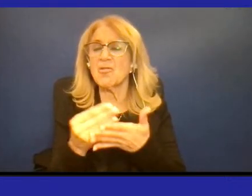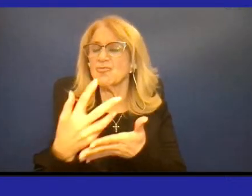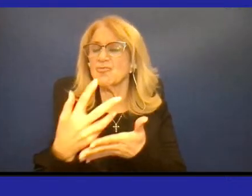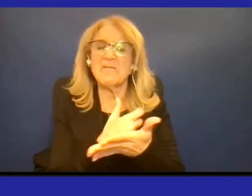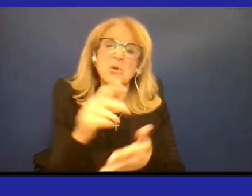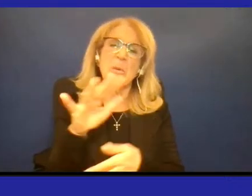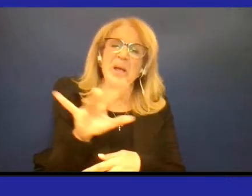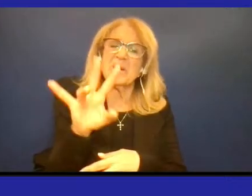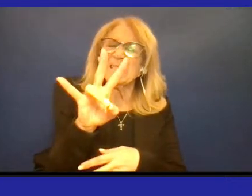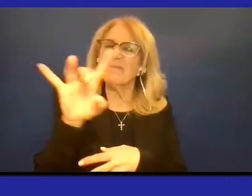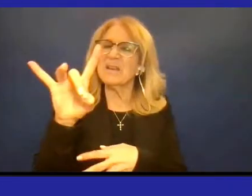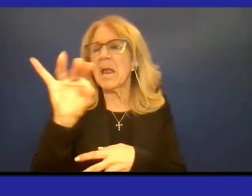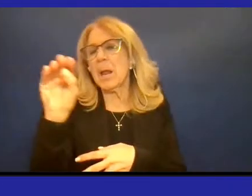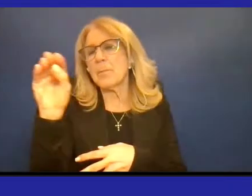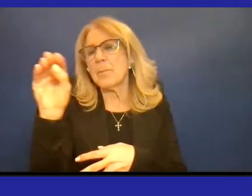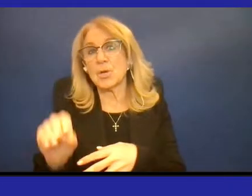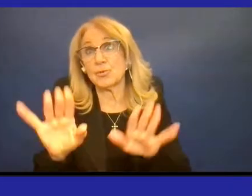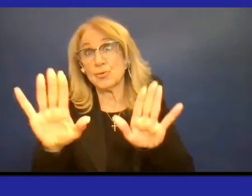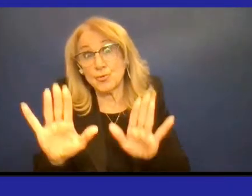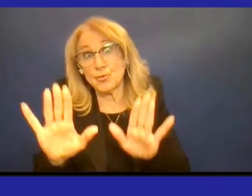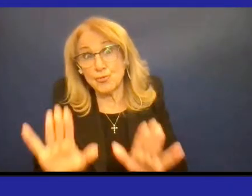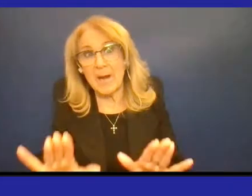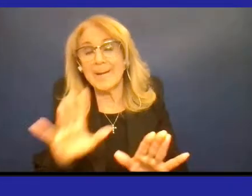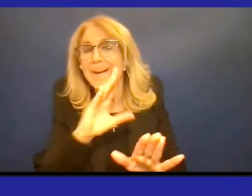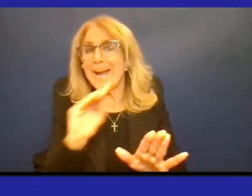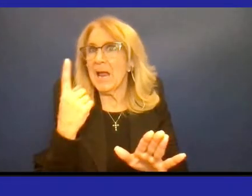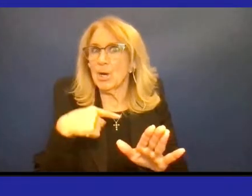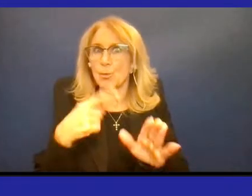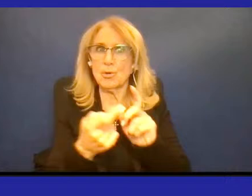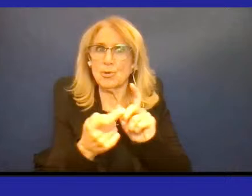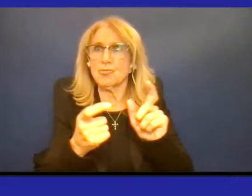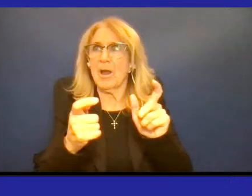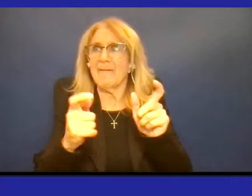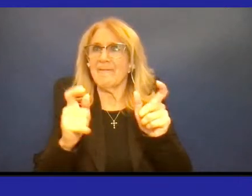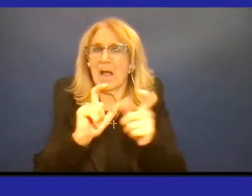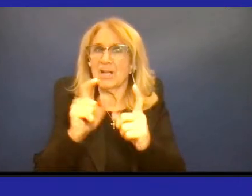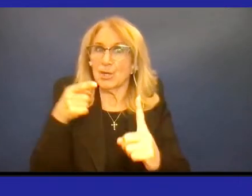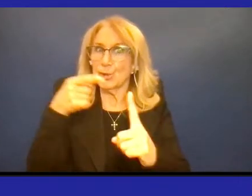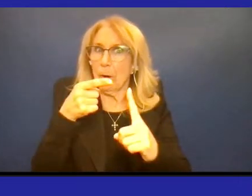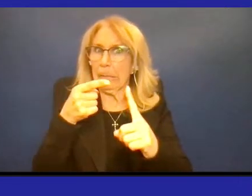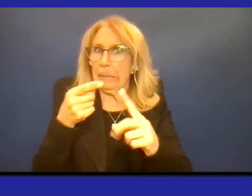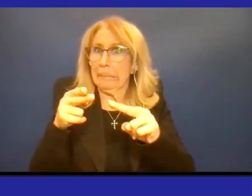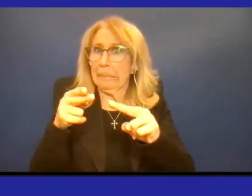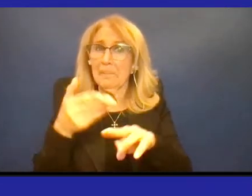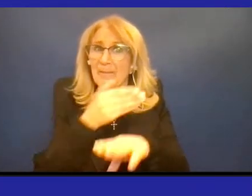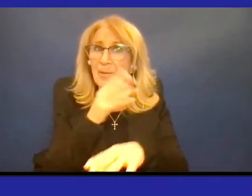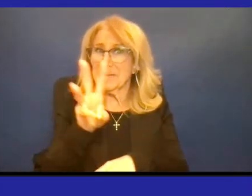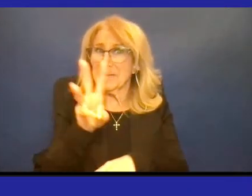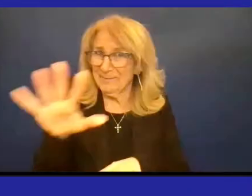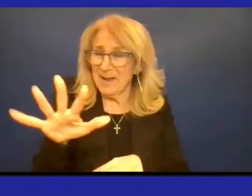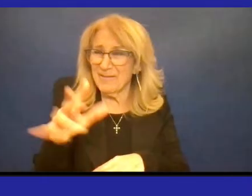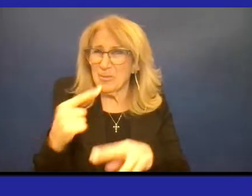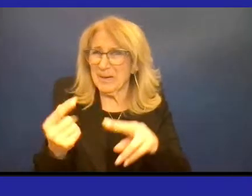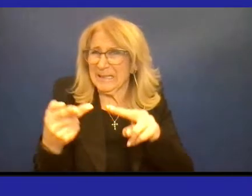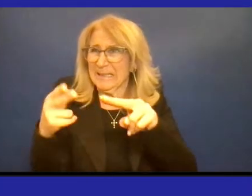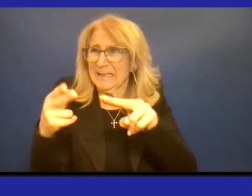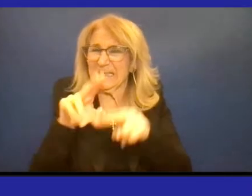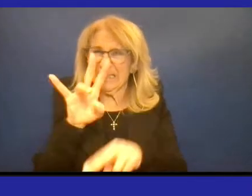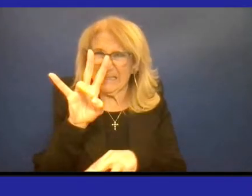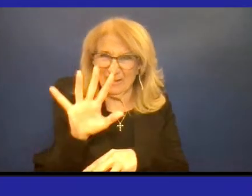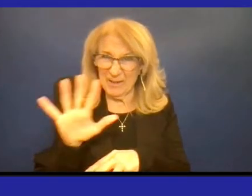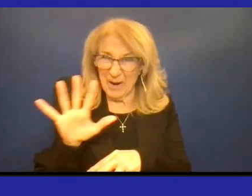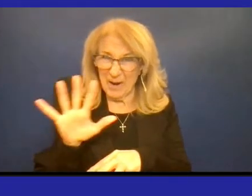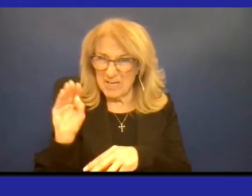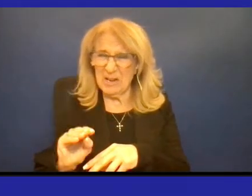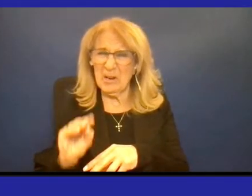is really great. And you may note that we revised the target up quite a bit. So it had been at 65%. We raised it all the way to 75%, which we think should be our